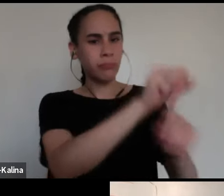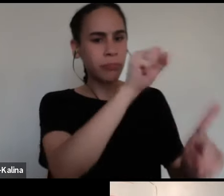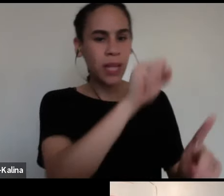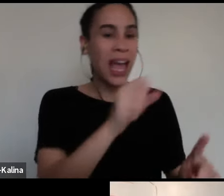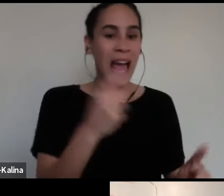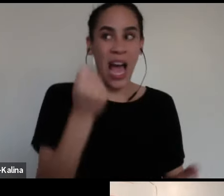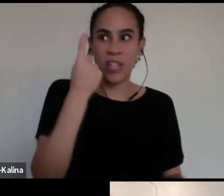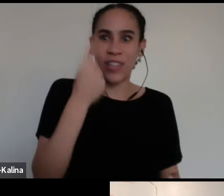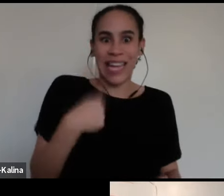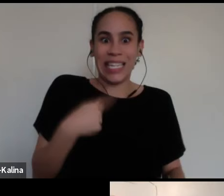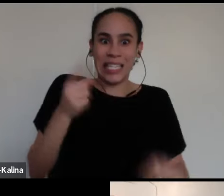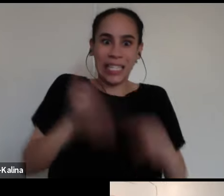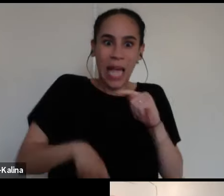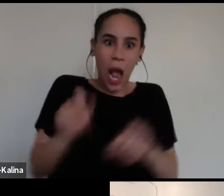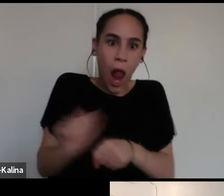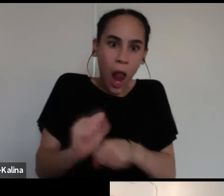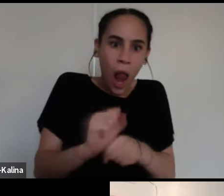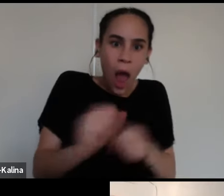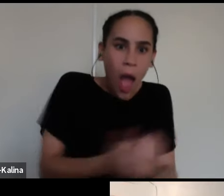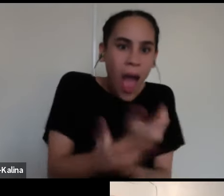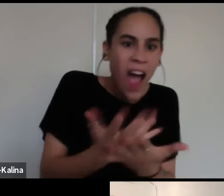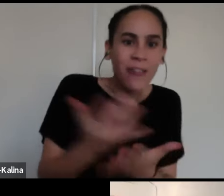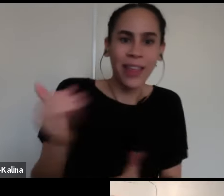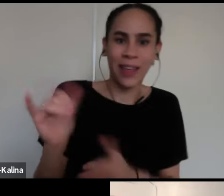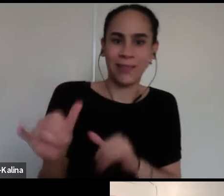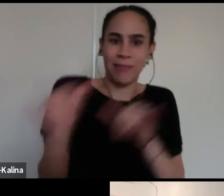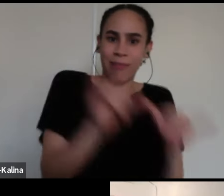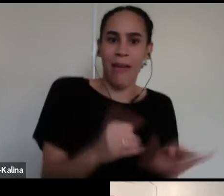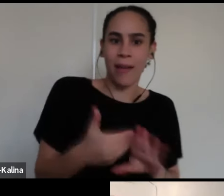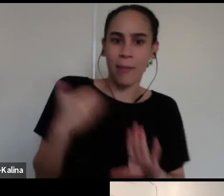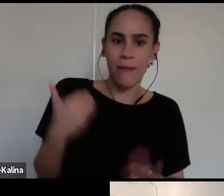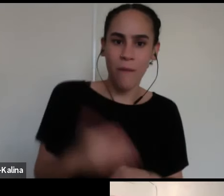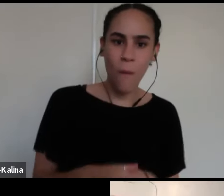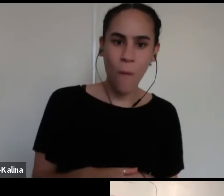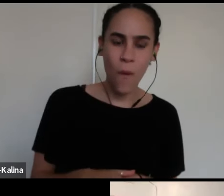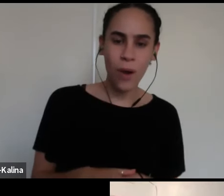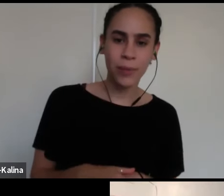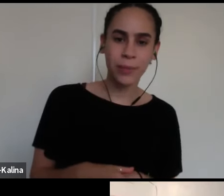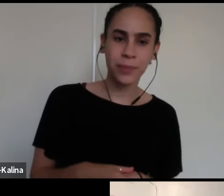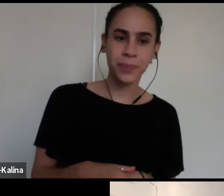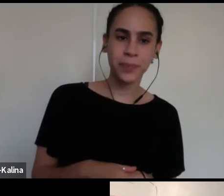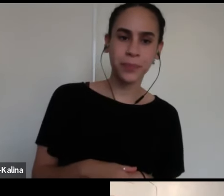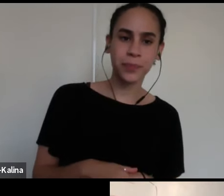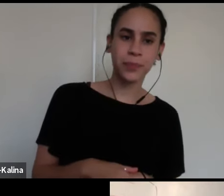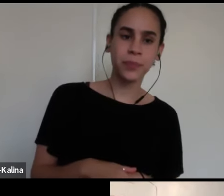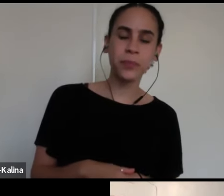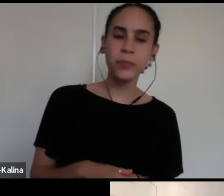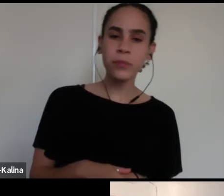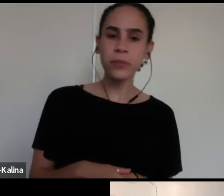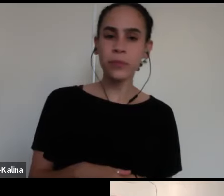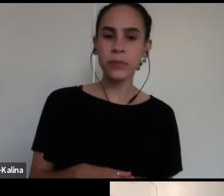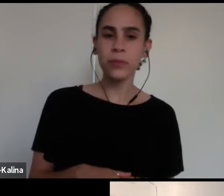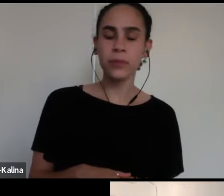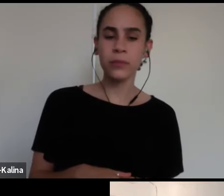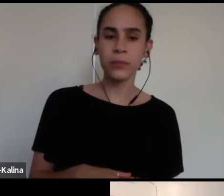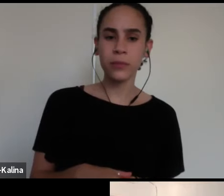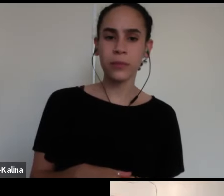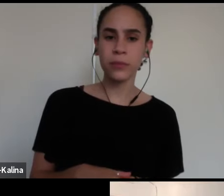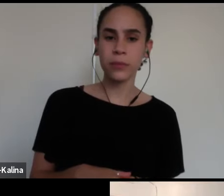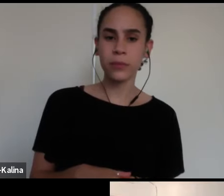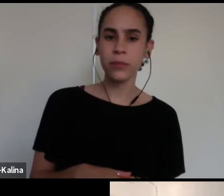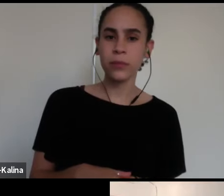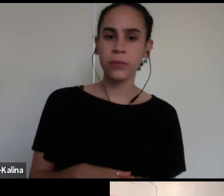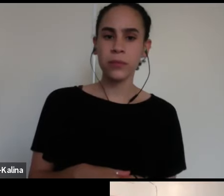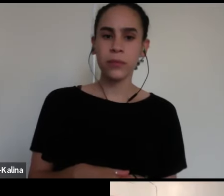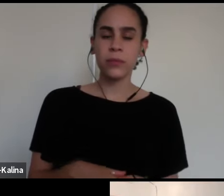everything that they could before. Yeah. So, can you talk about